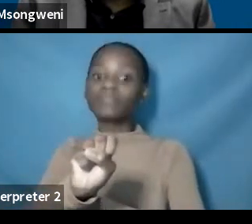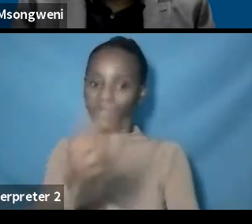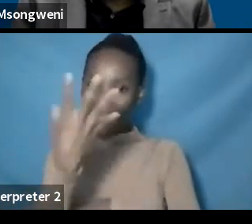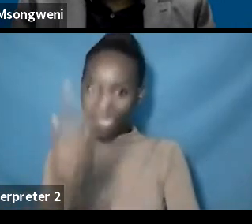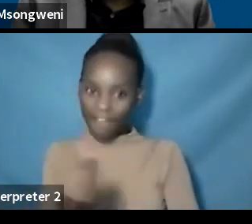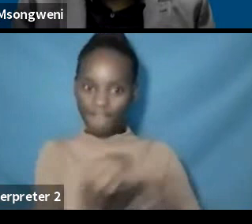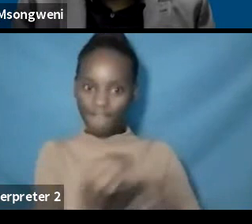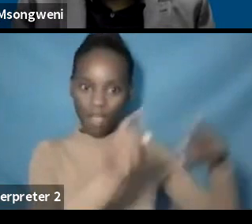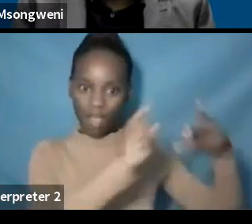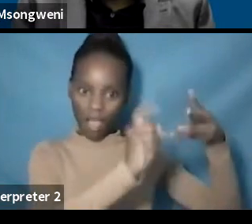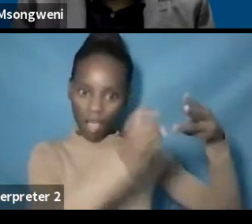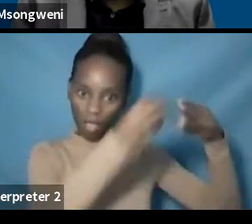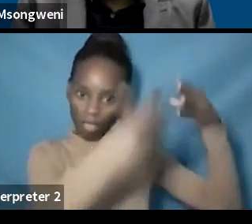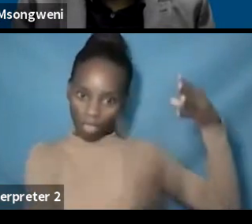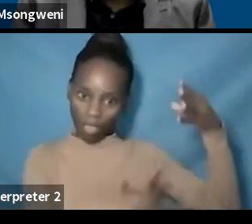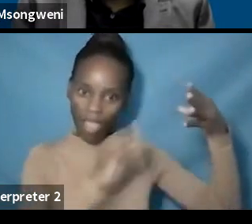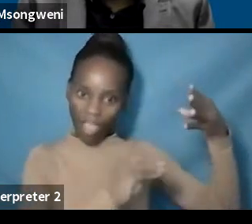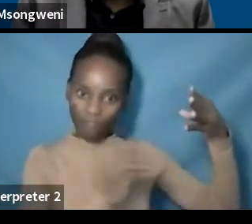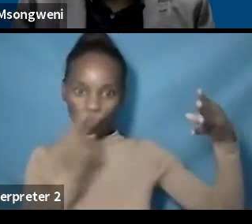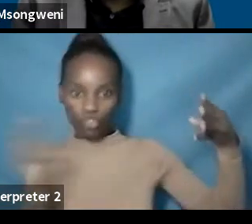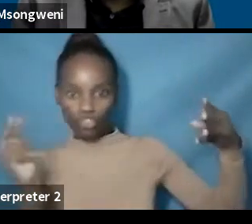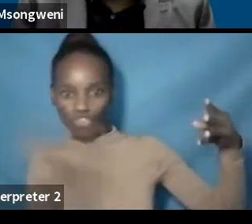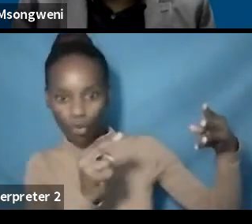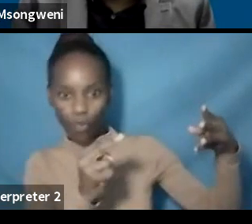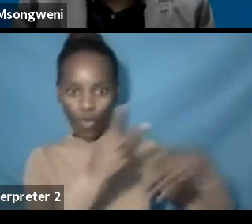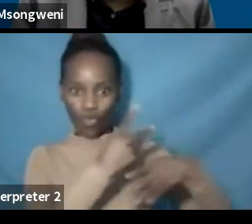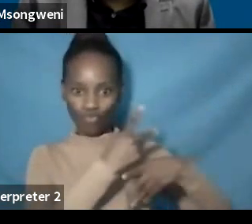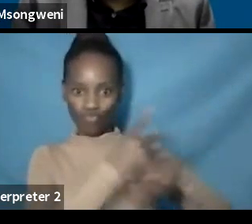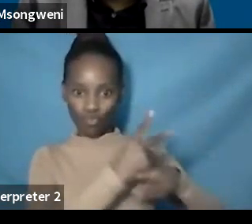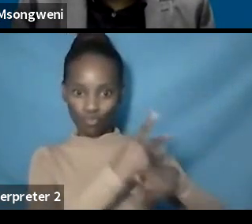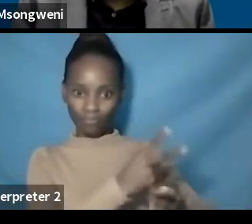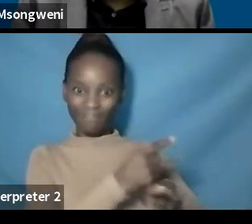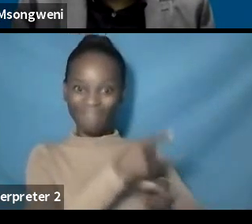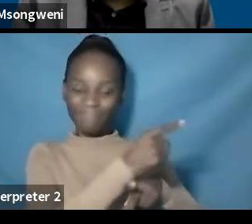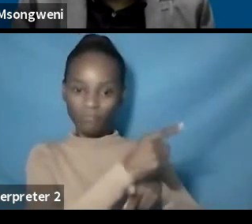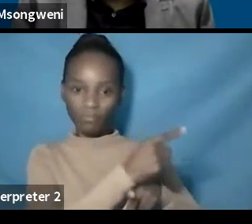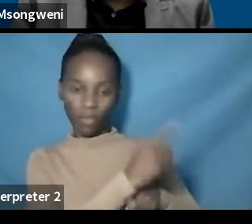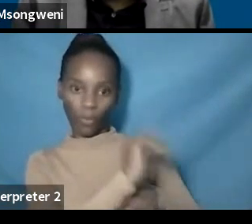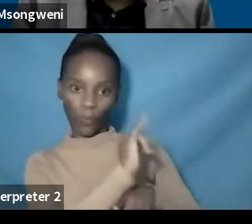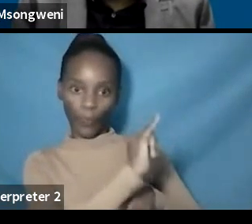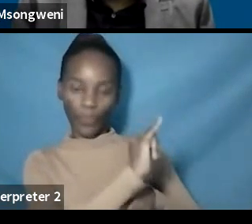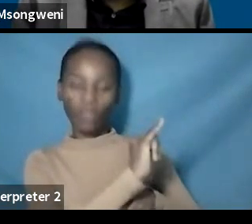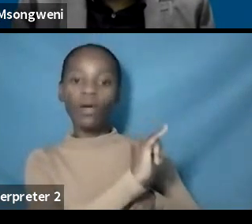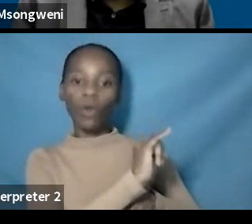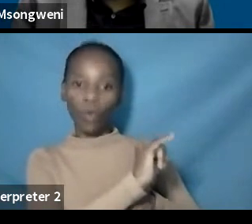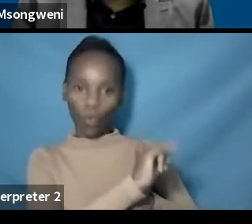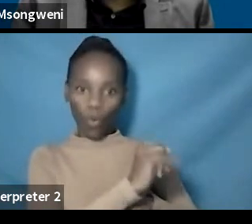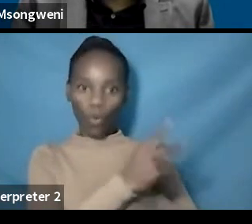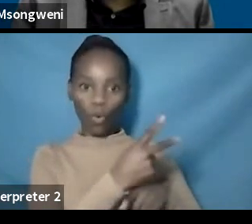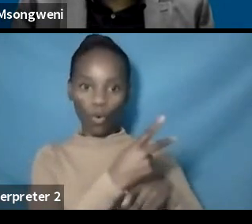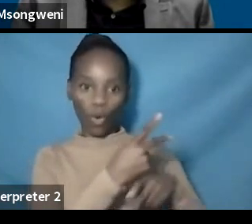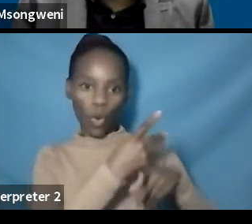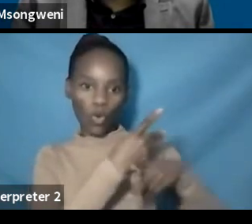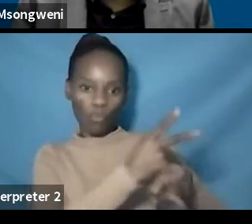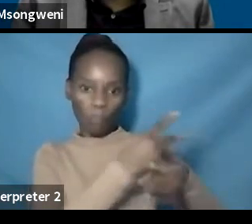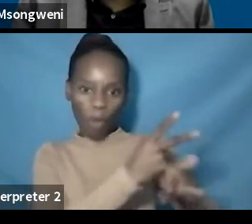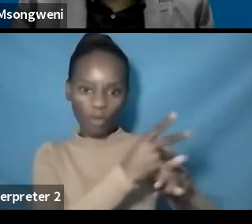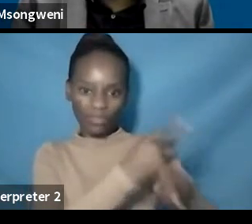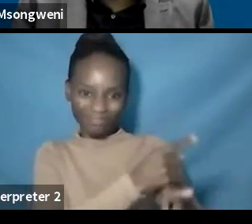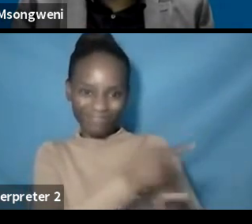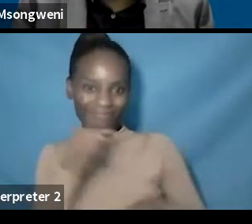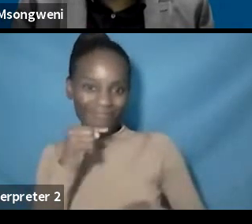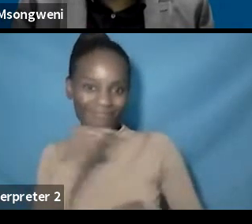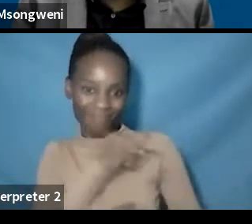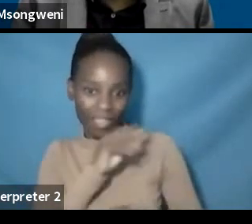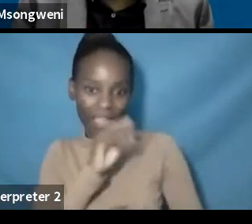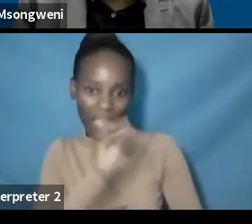of what goods are strictly prohibited and what goods are restricted that require some form of certificate or permit.